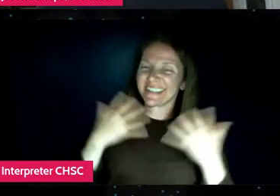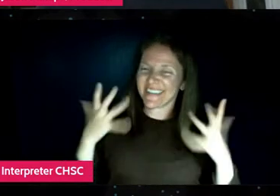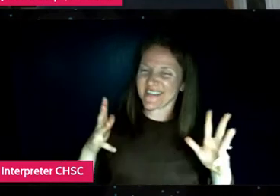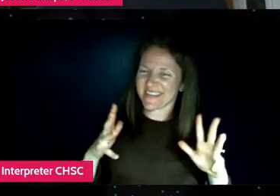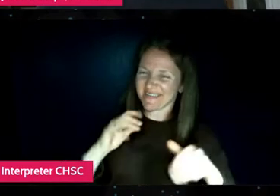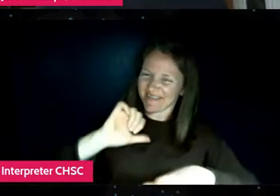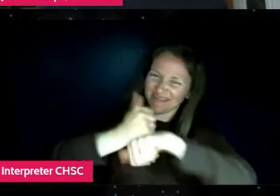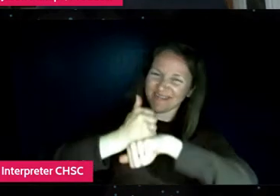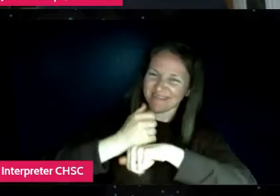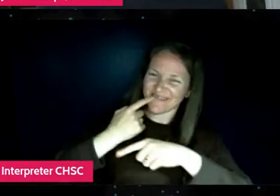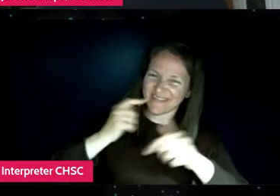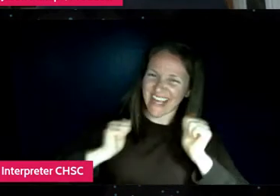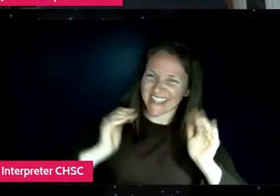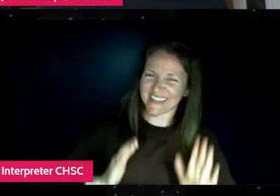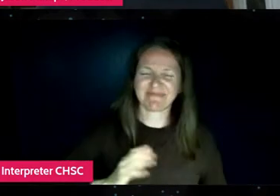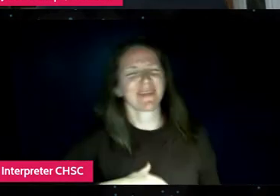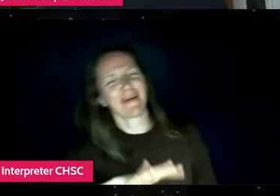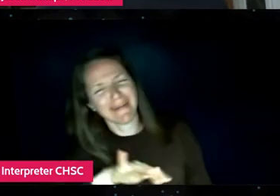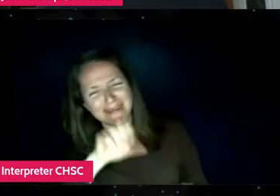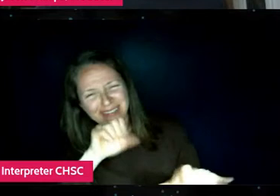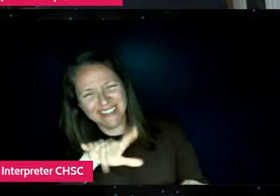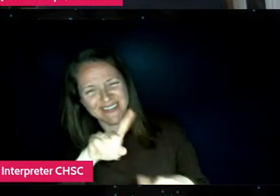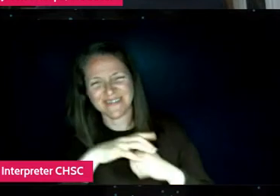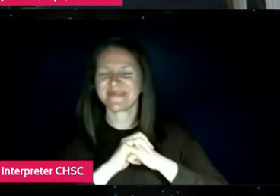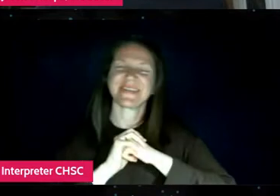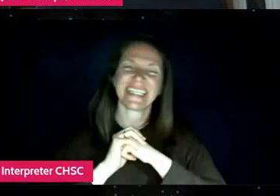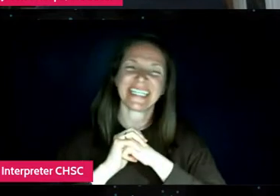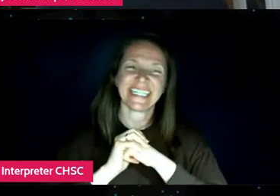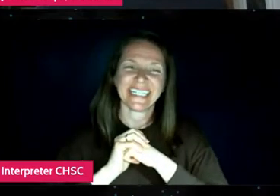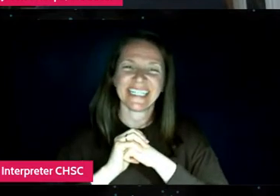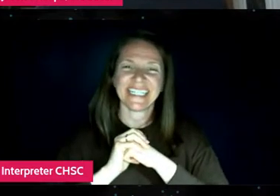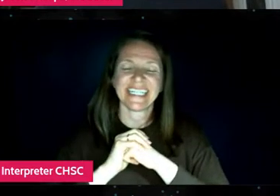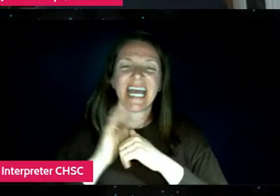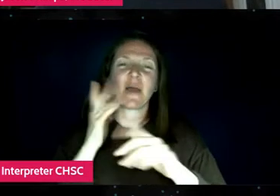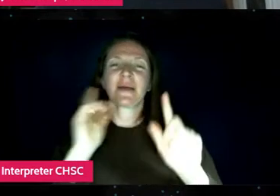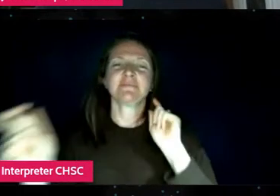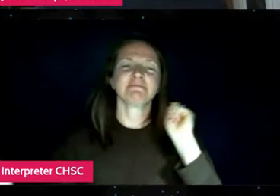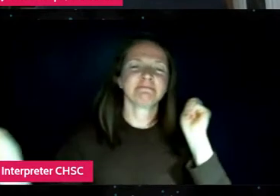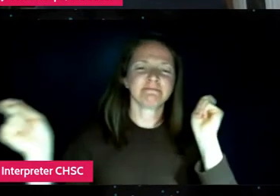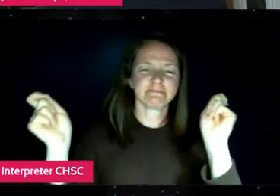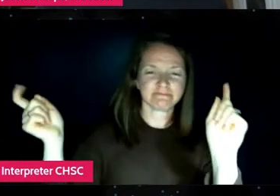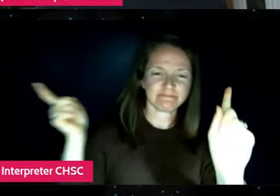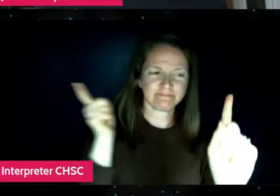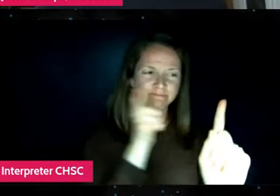Bless you. I want to just pivot for a moment and encourage